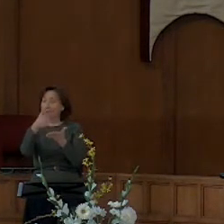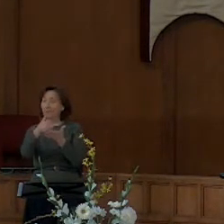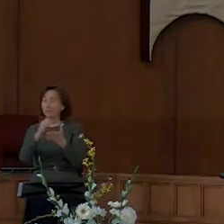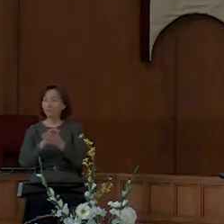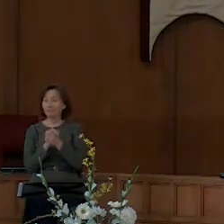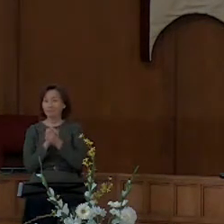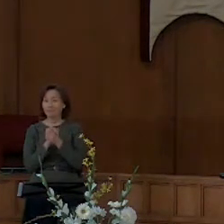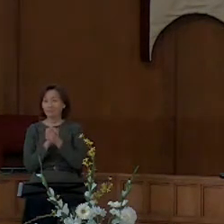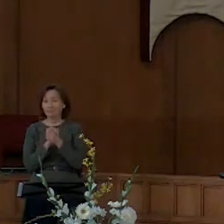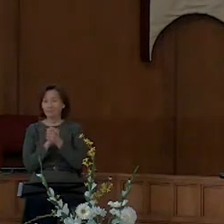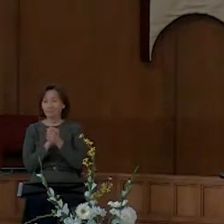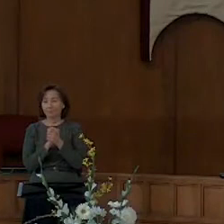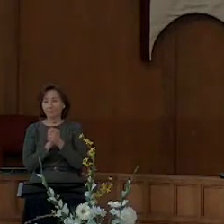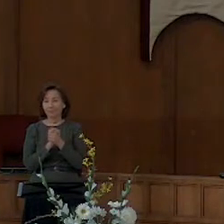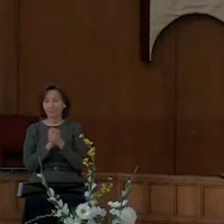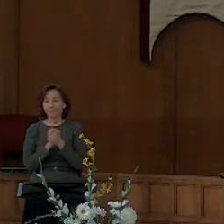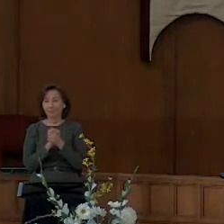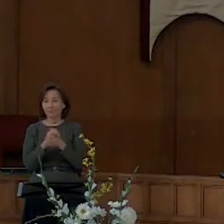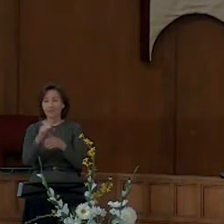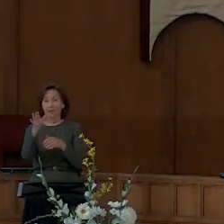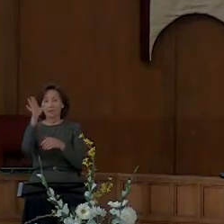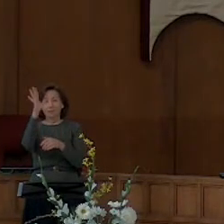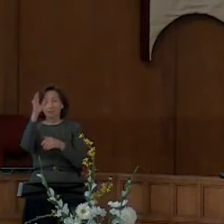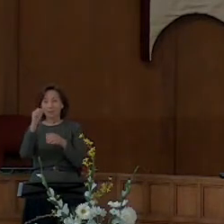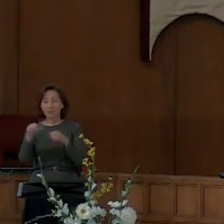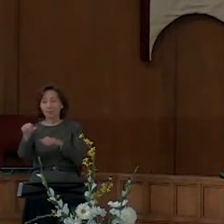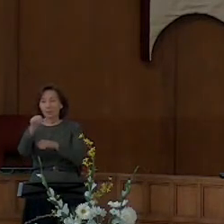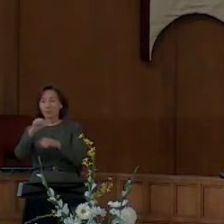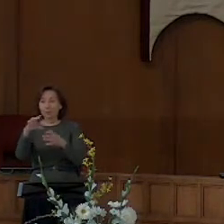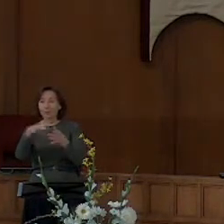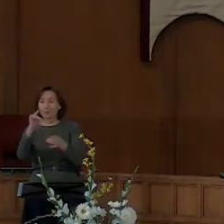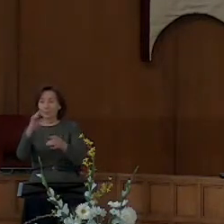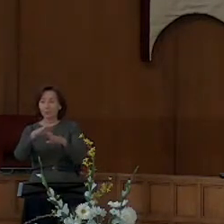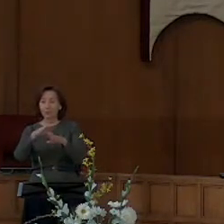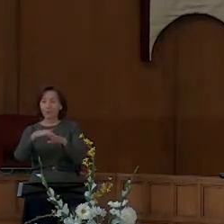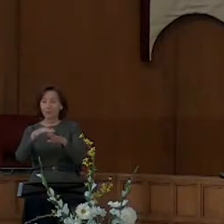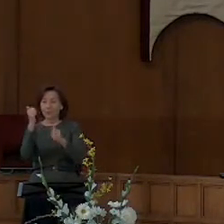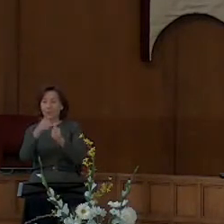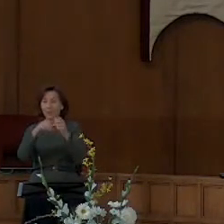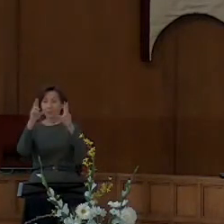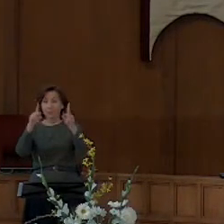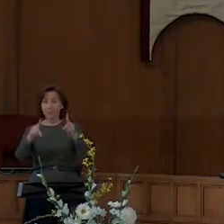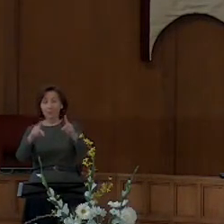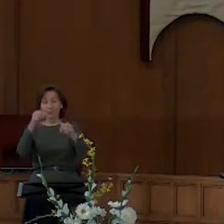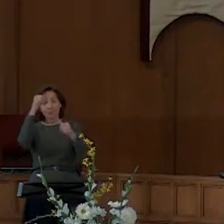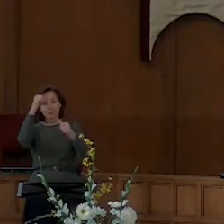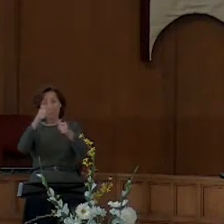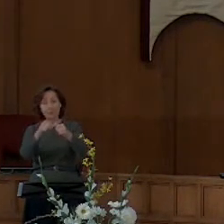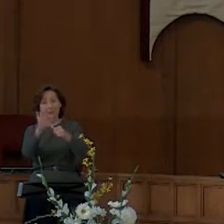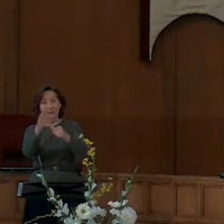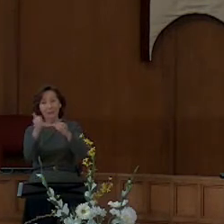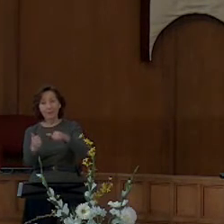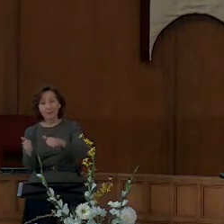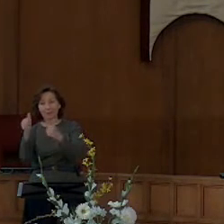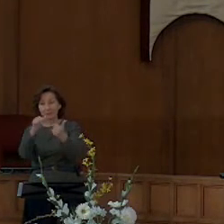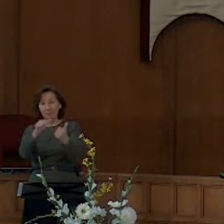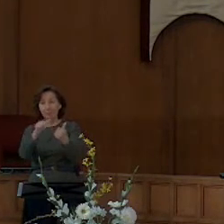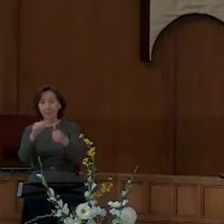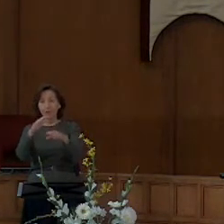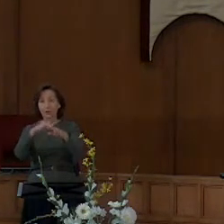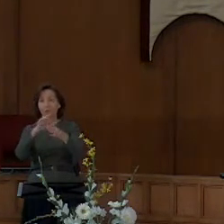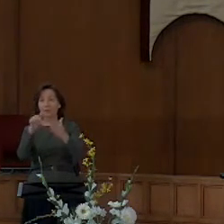Amen. Father, we ask that you pour out your Spirit upon everyone today who will be remembering their baptism. And upon